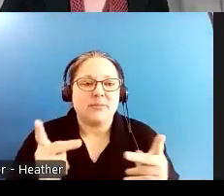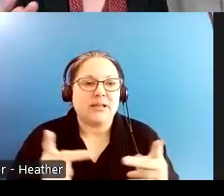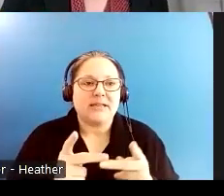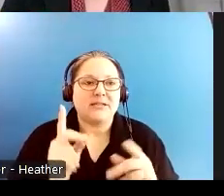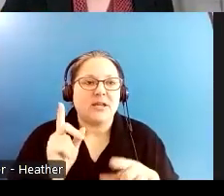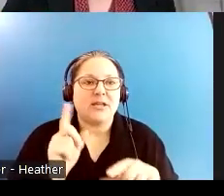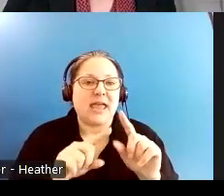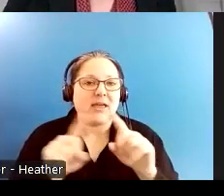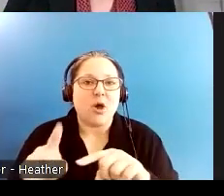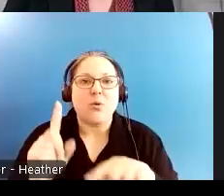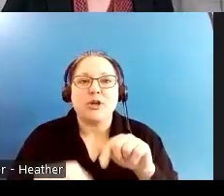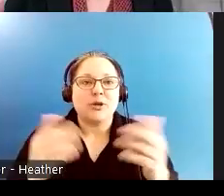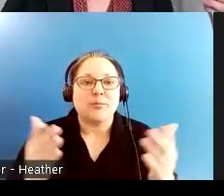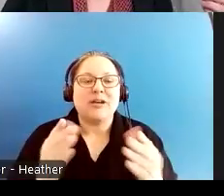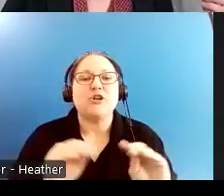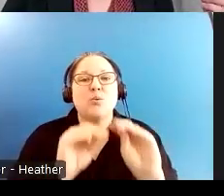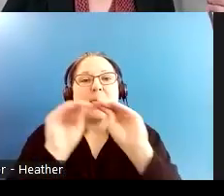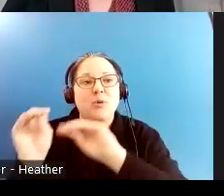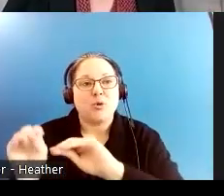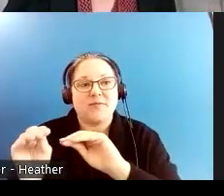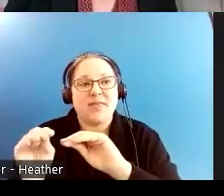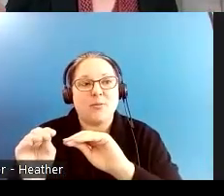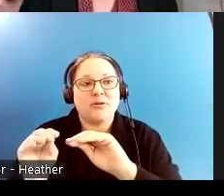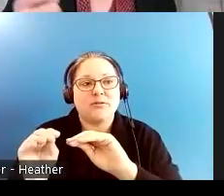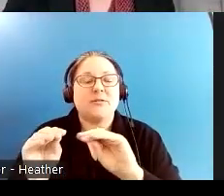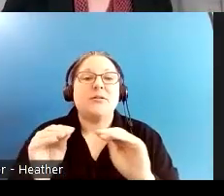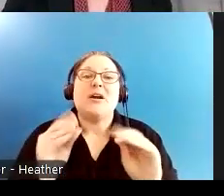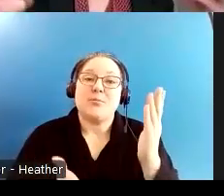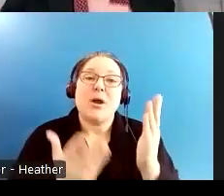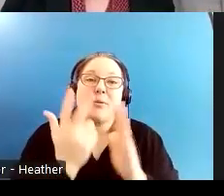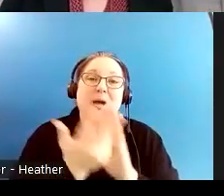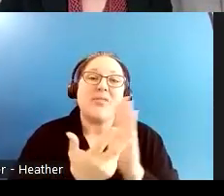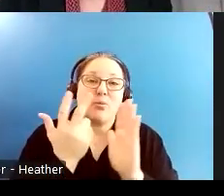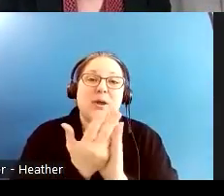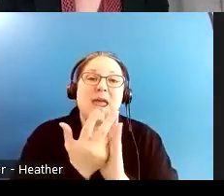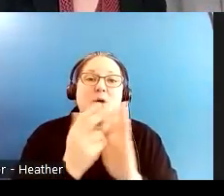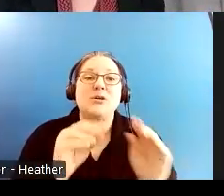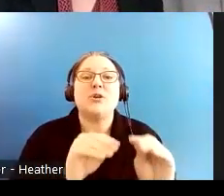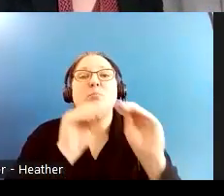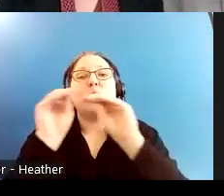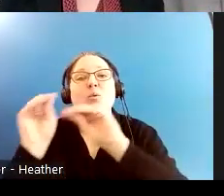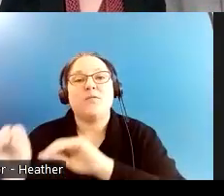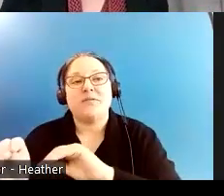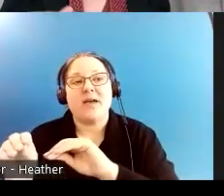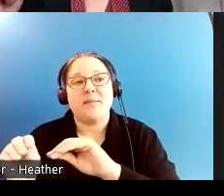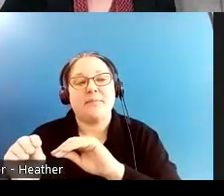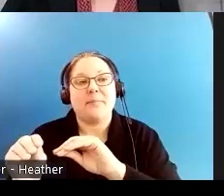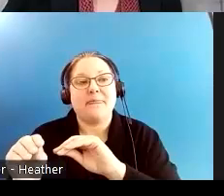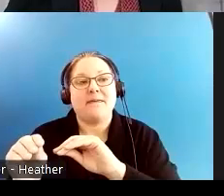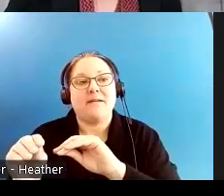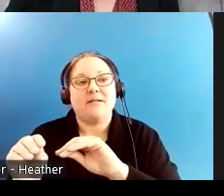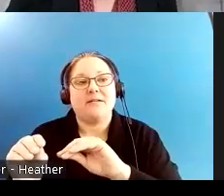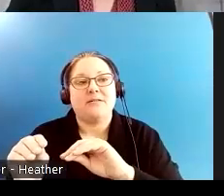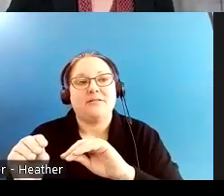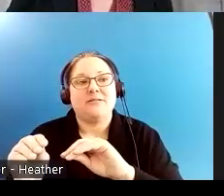So we moved all of his belongings. Took probably like 3 hours. We moved all of his belongings to the other side of the fence. And we're kind of like,